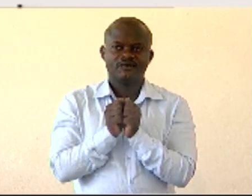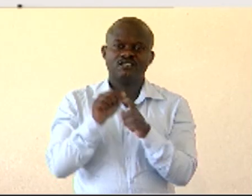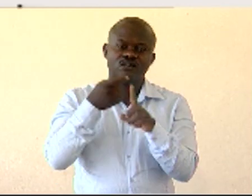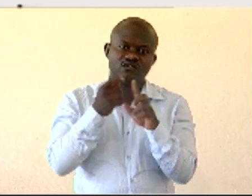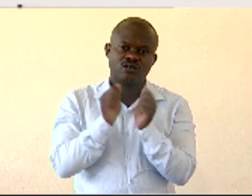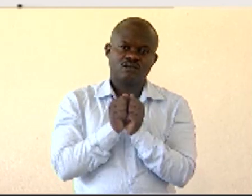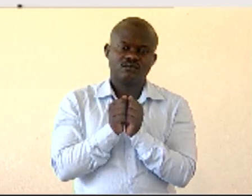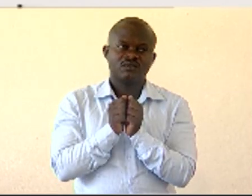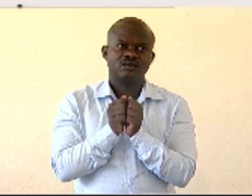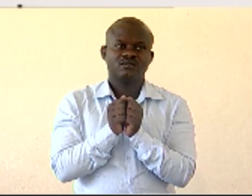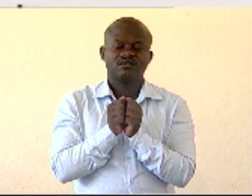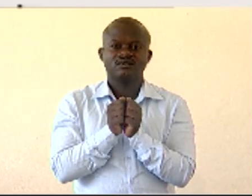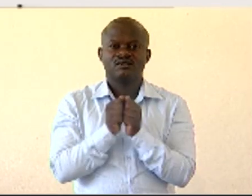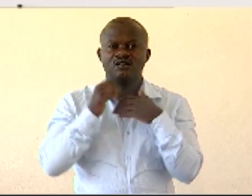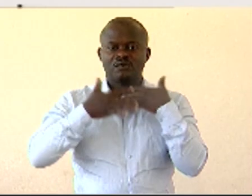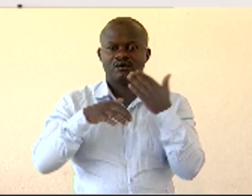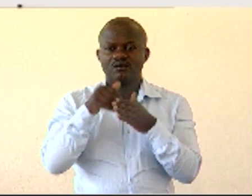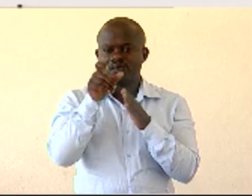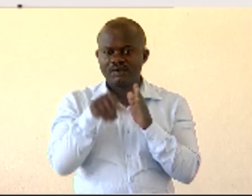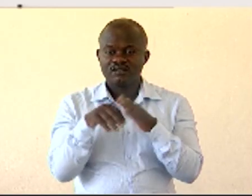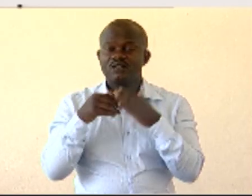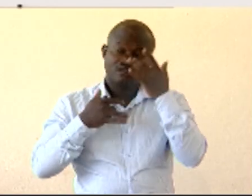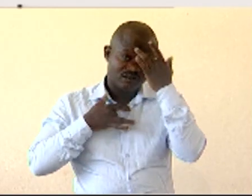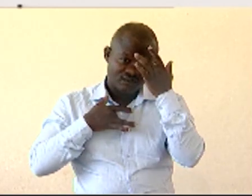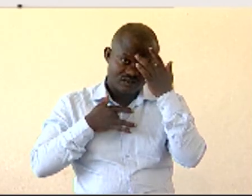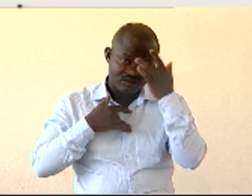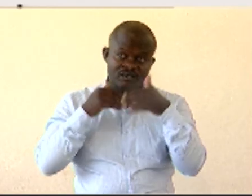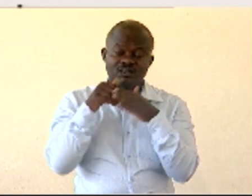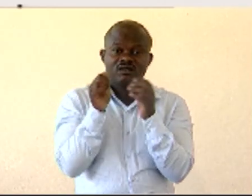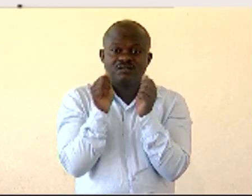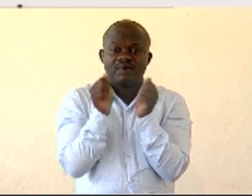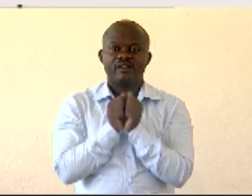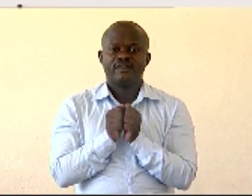from a blood of a person who is infected with malaria,